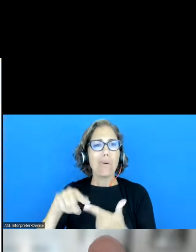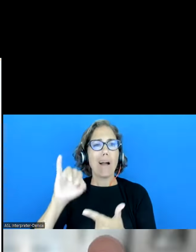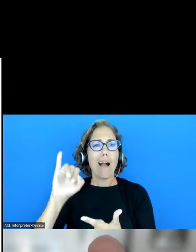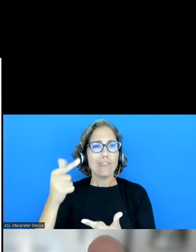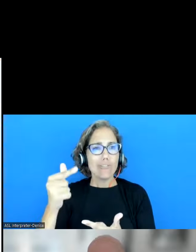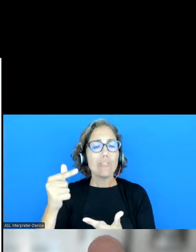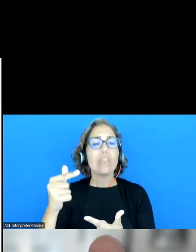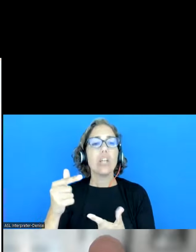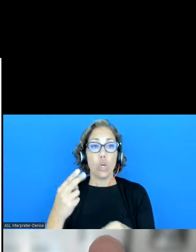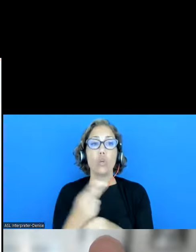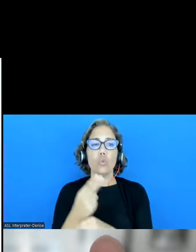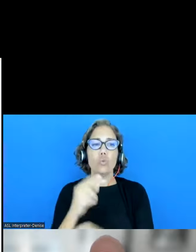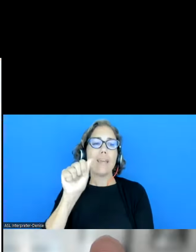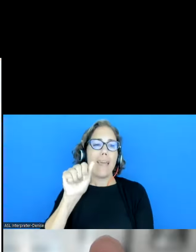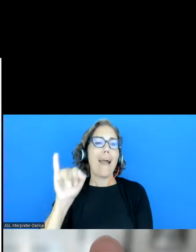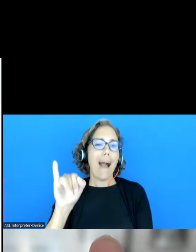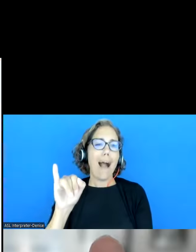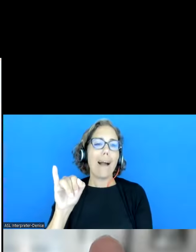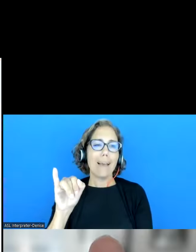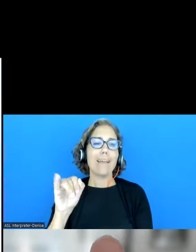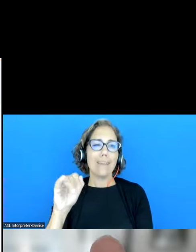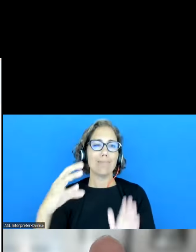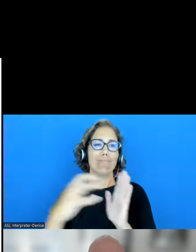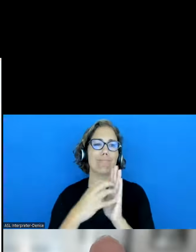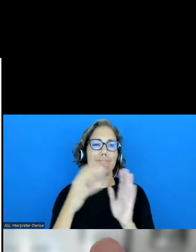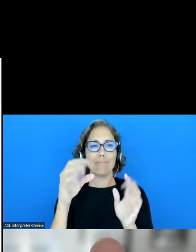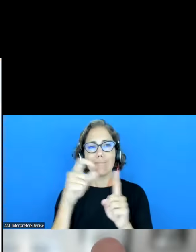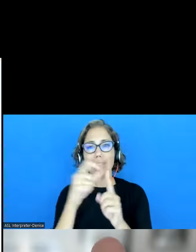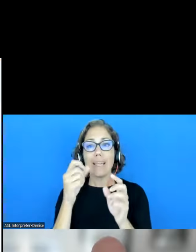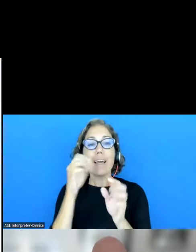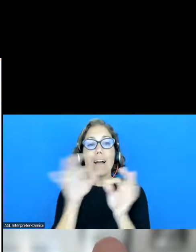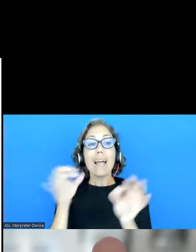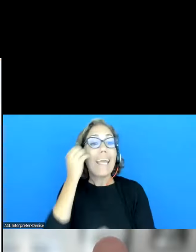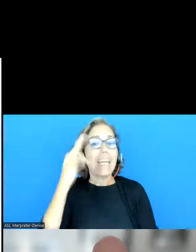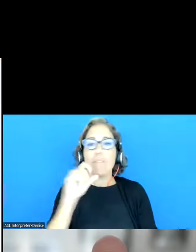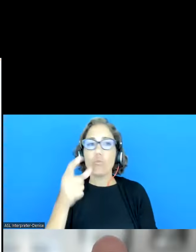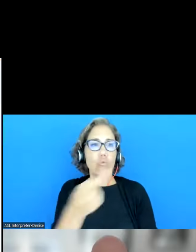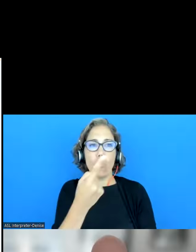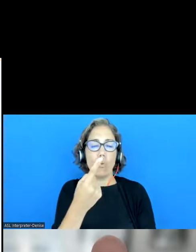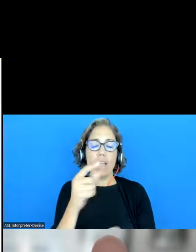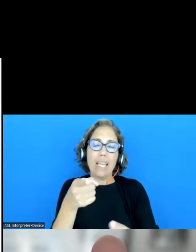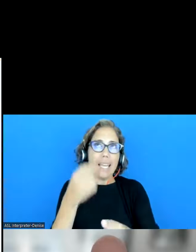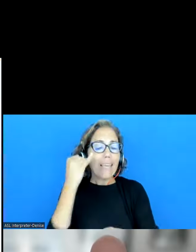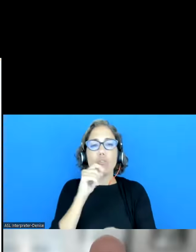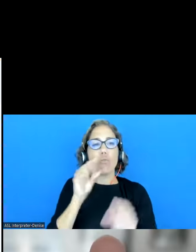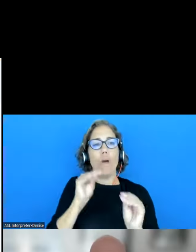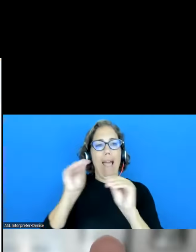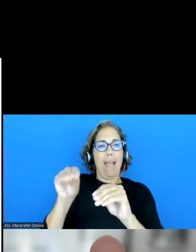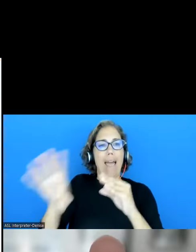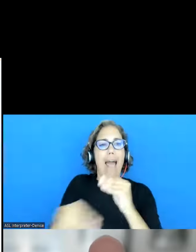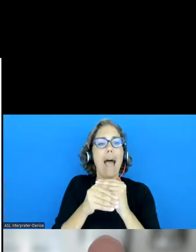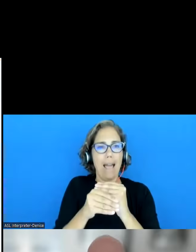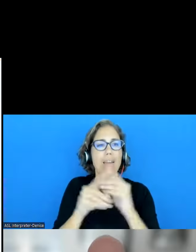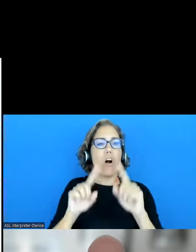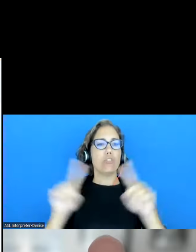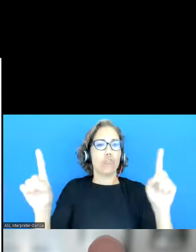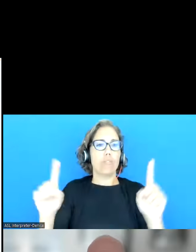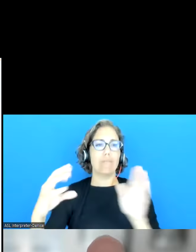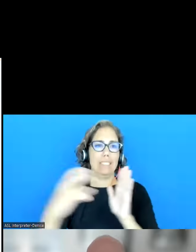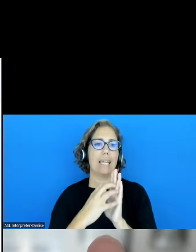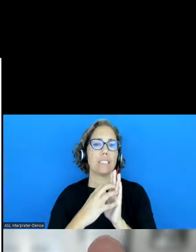they will use AI generated text if you don't put alternative text there. So really important to make sure that those alternative texts, especially